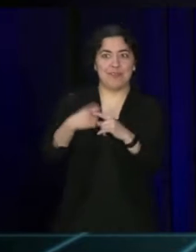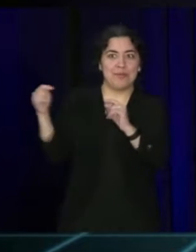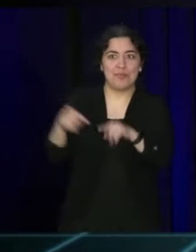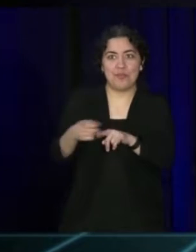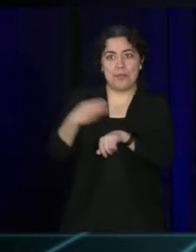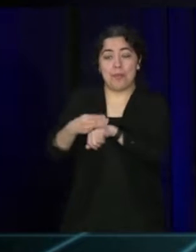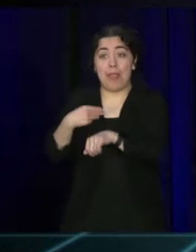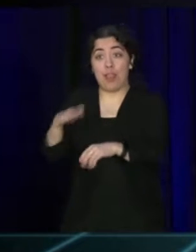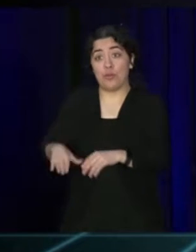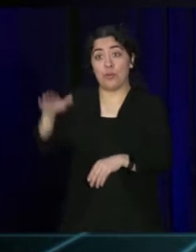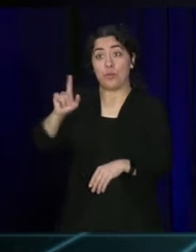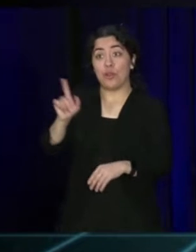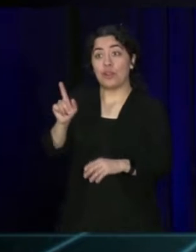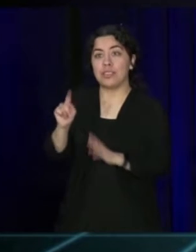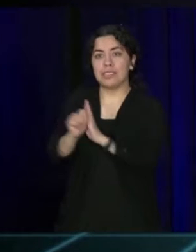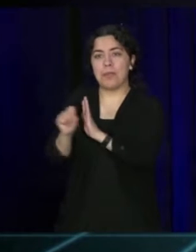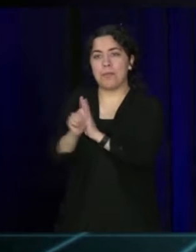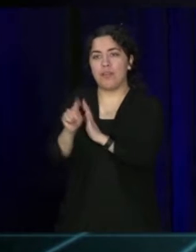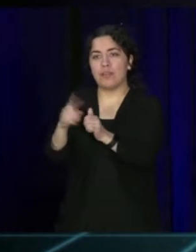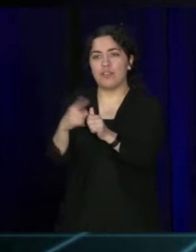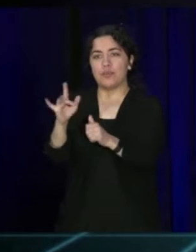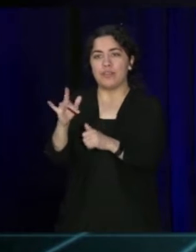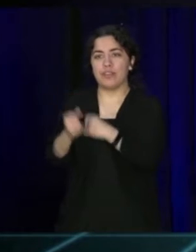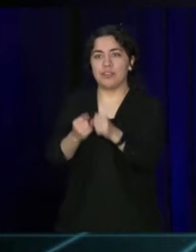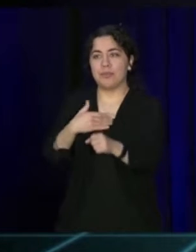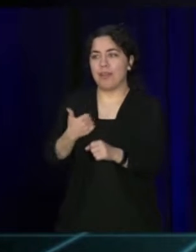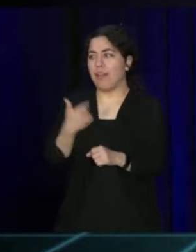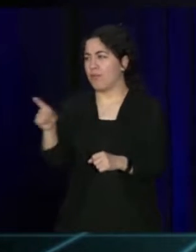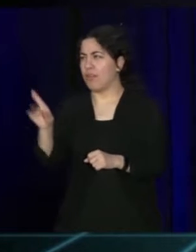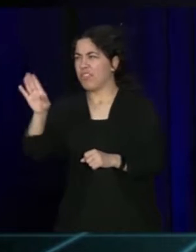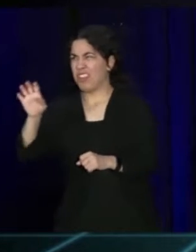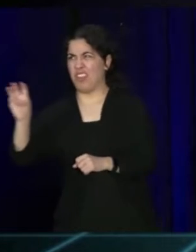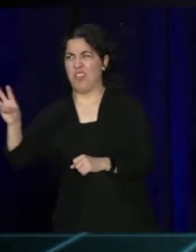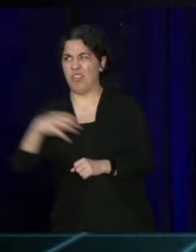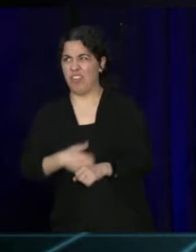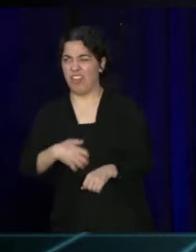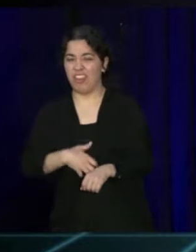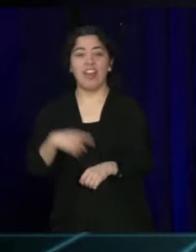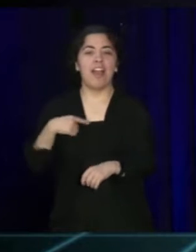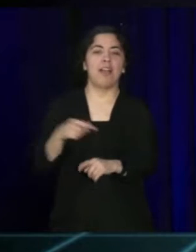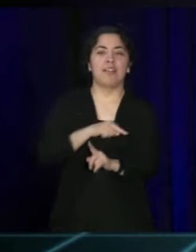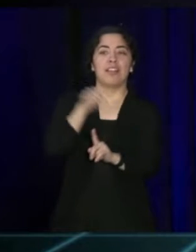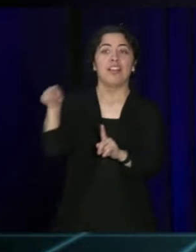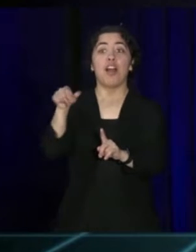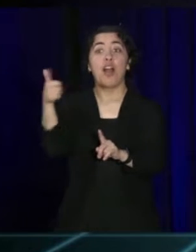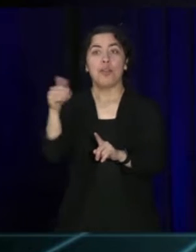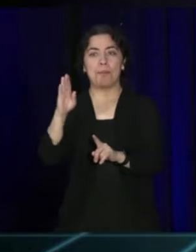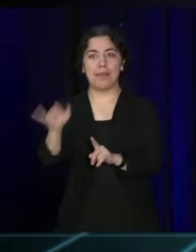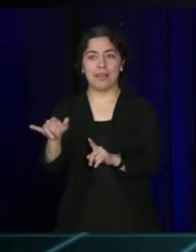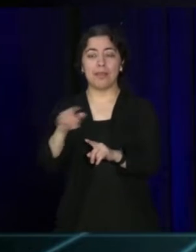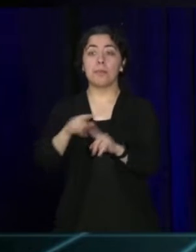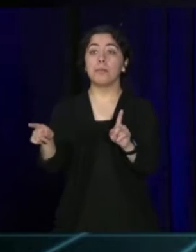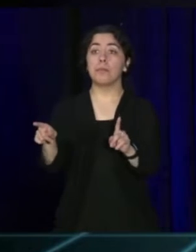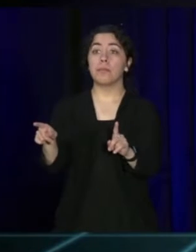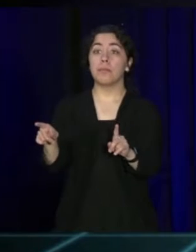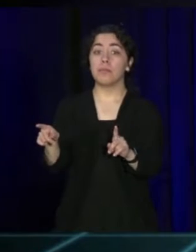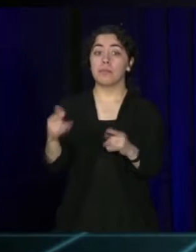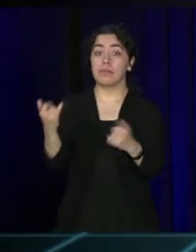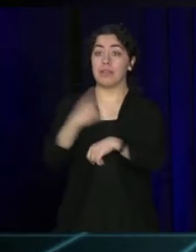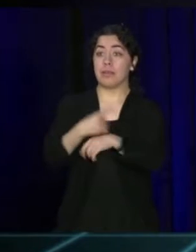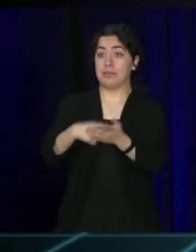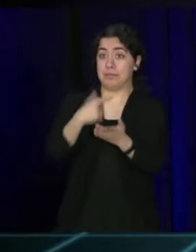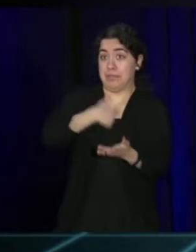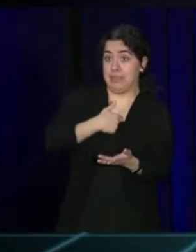there first 25 years of my life, and out in the Bay now, the other Bay. But today, I'm actually not talking about myself. I'm talking